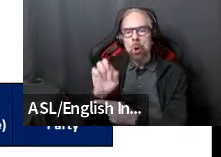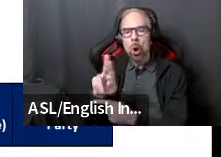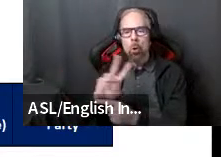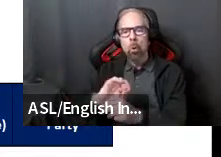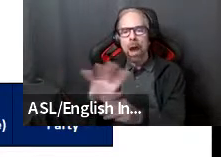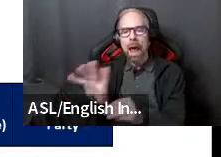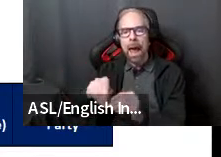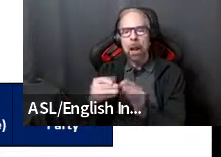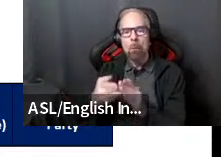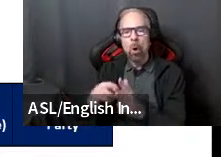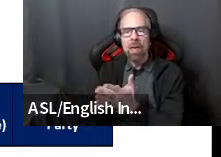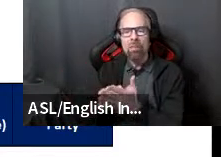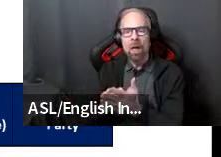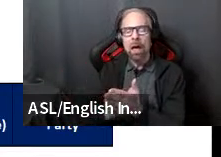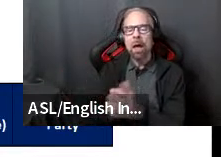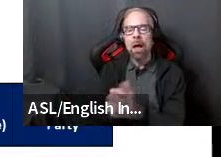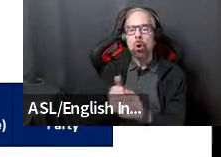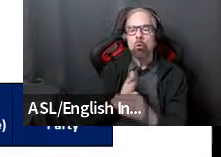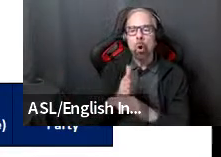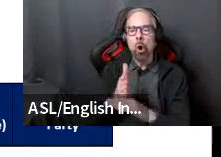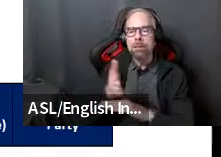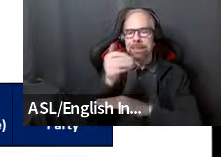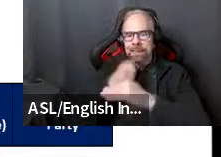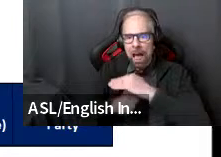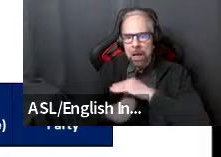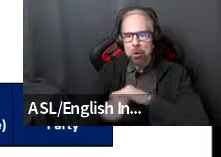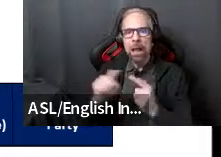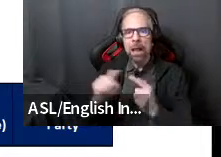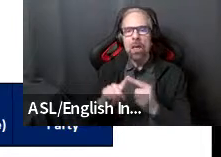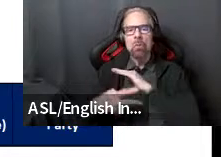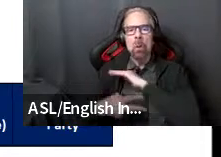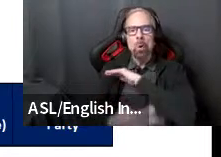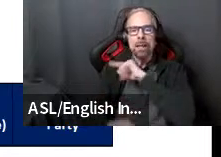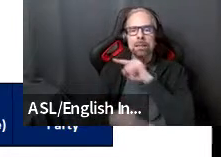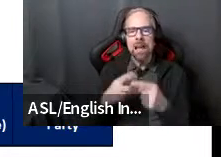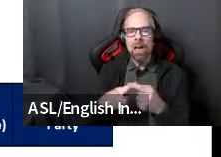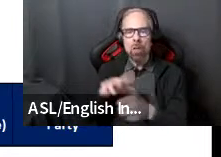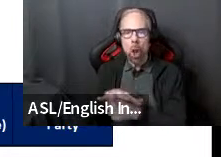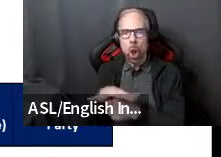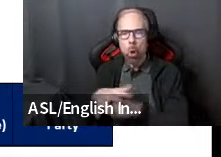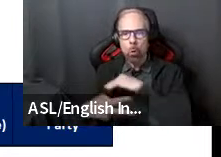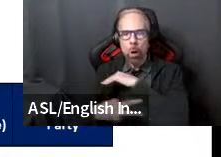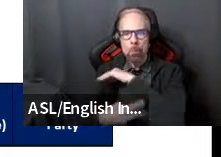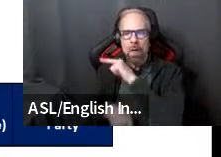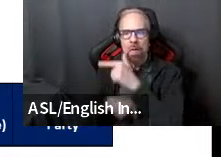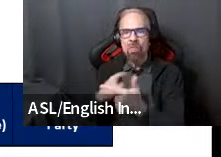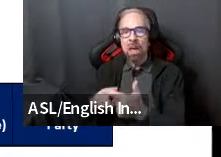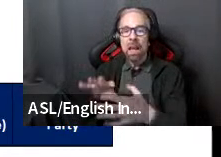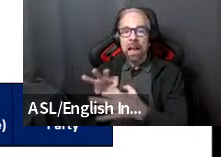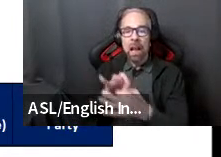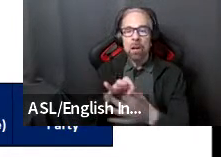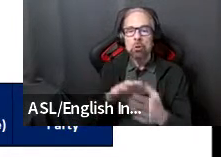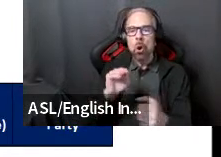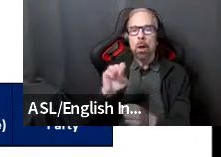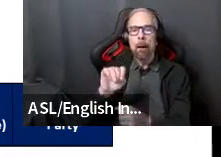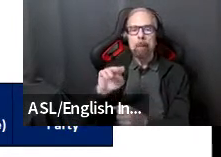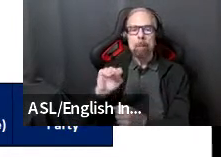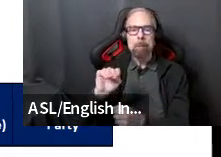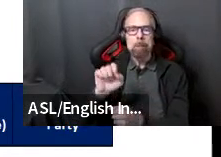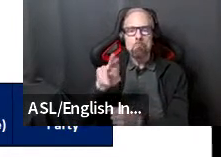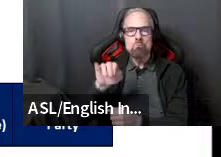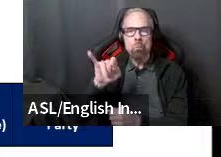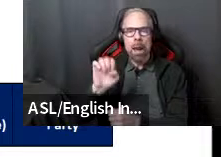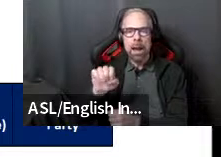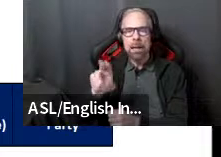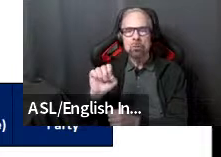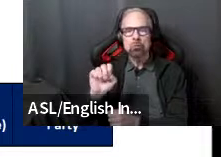crosses underneath the bridges and the local bridge, and then connects to the Marine Drive Trail, which runs all the way out to